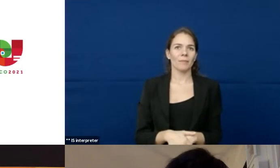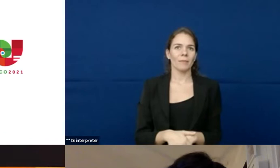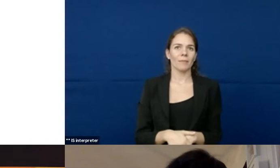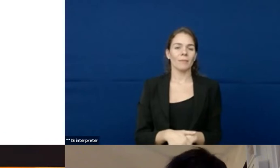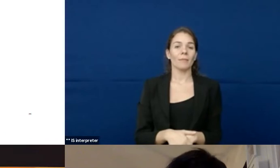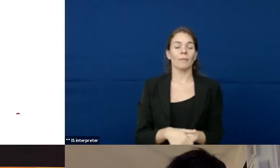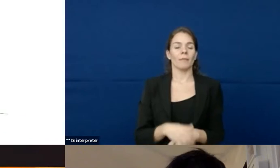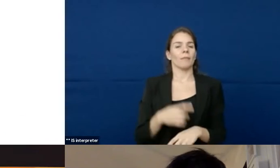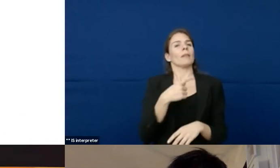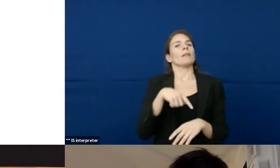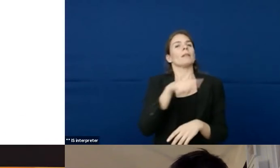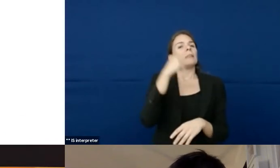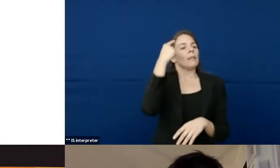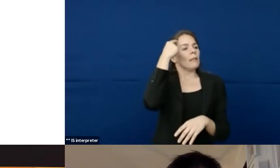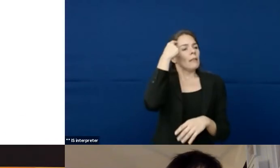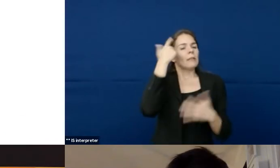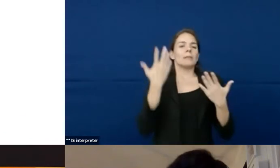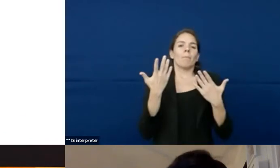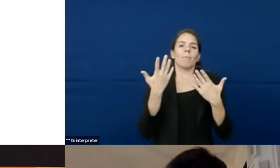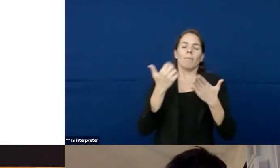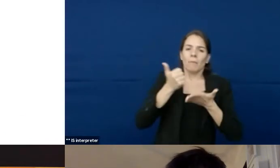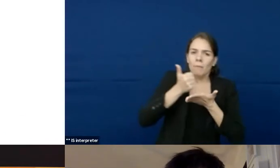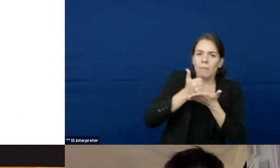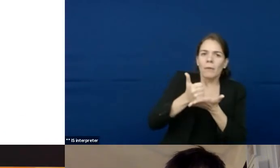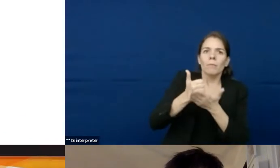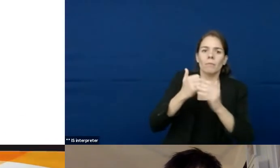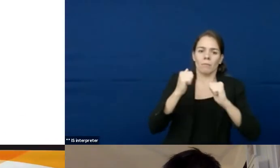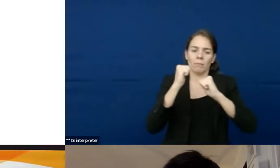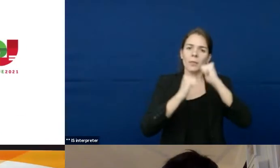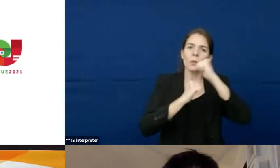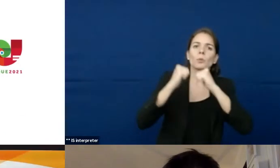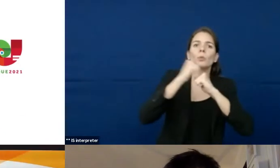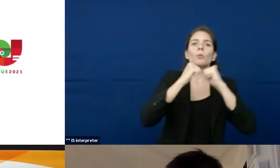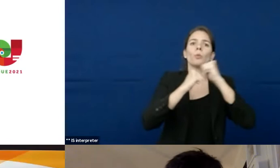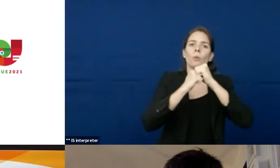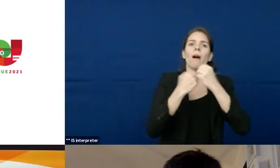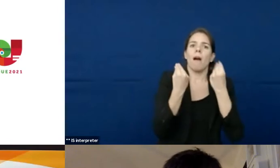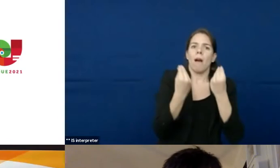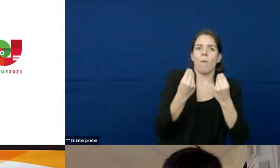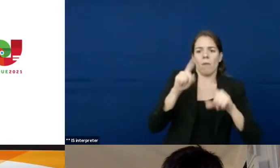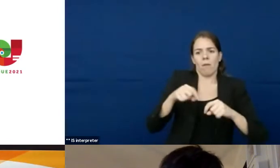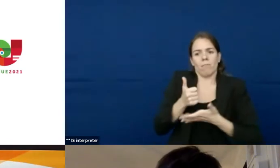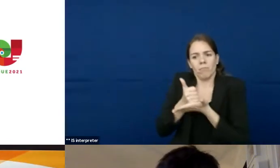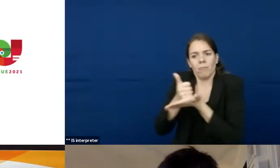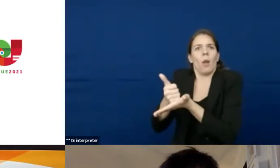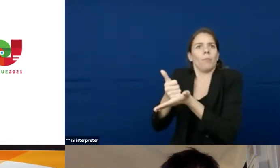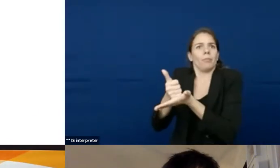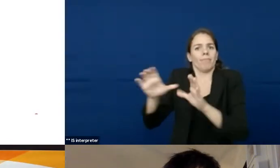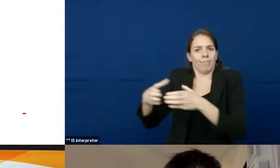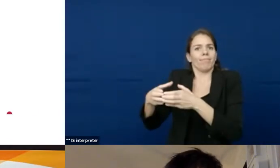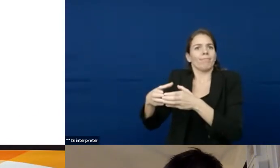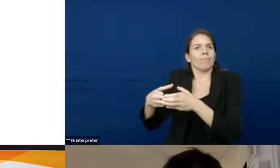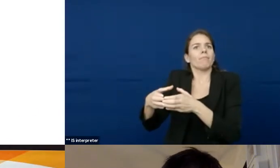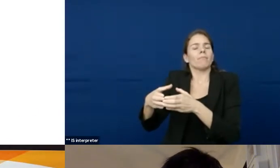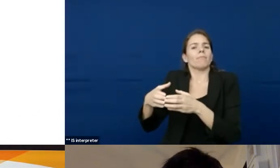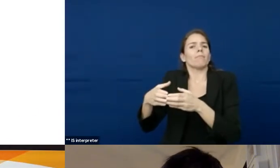also all witnessed in the past years, once again, it was civil society and women's rights organizations in particular who